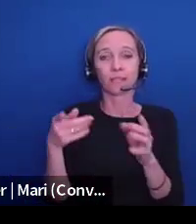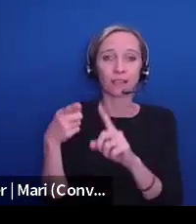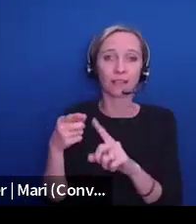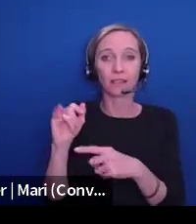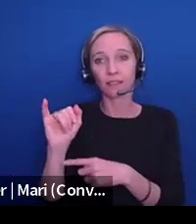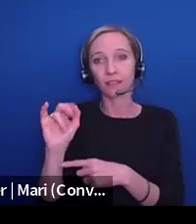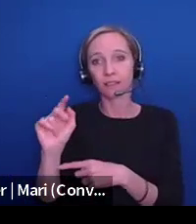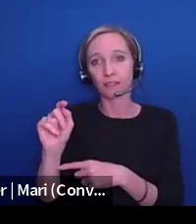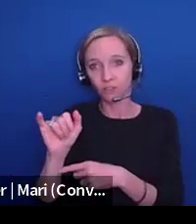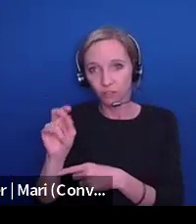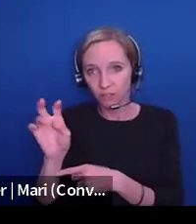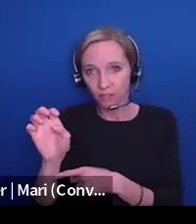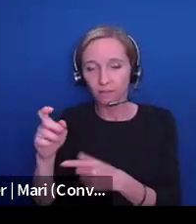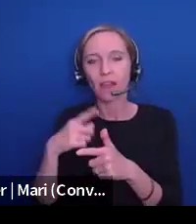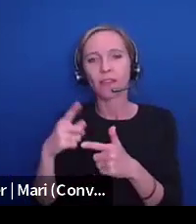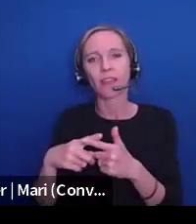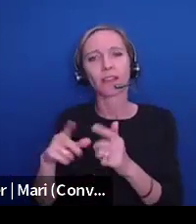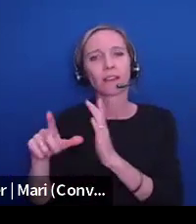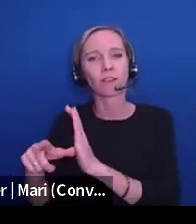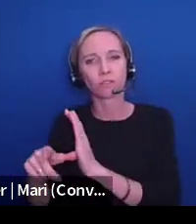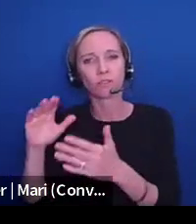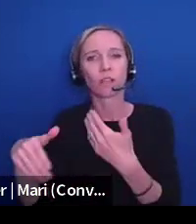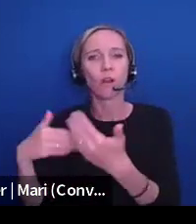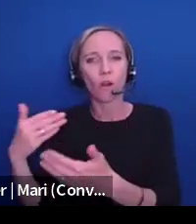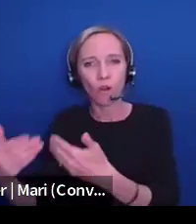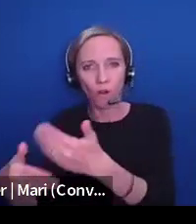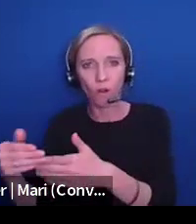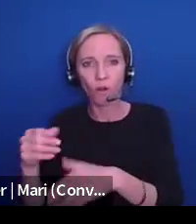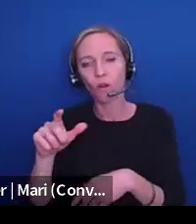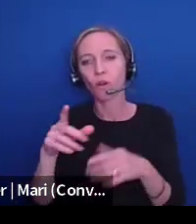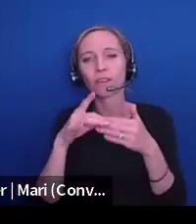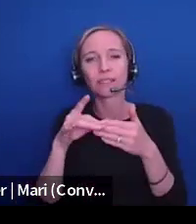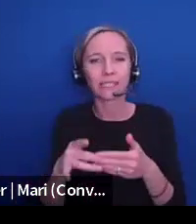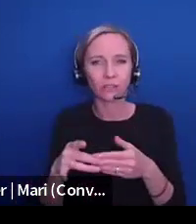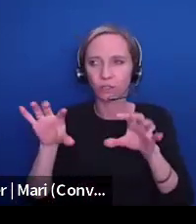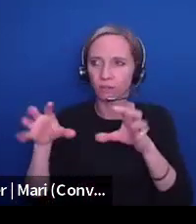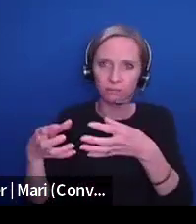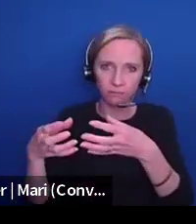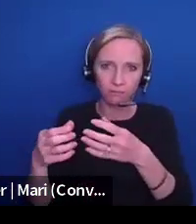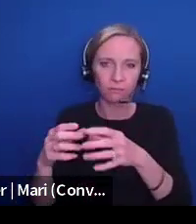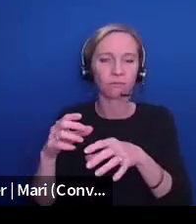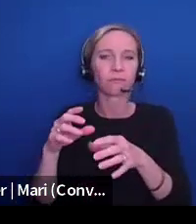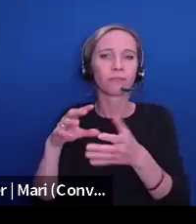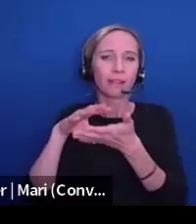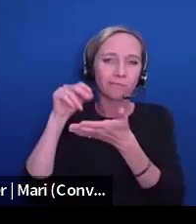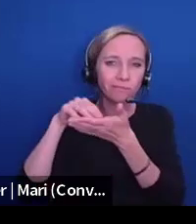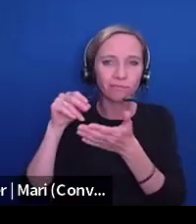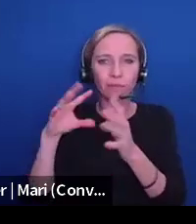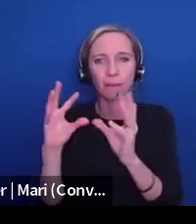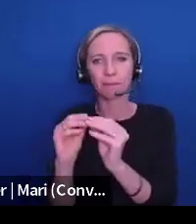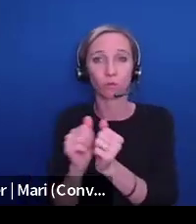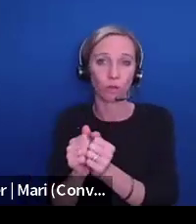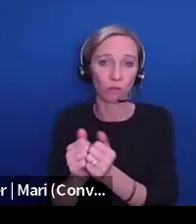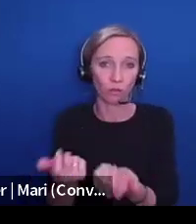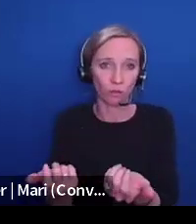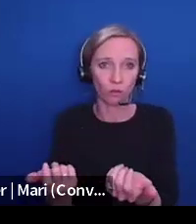initiative, and eventually all the leads of the different initiatives can have a meeting together so they know and can learn from each other, because there are